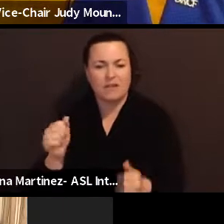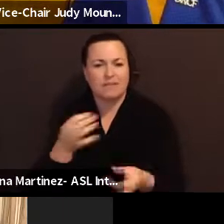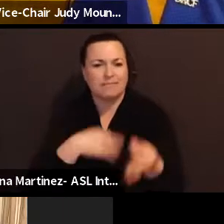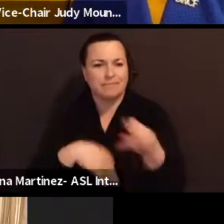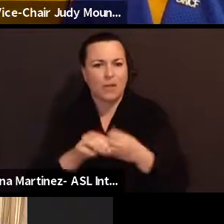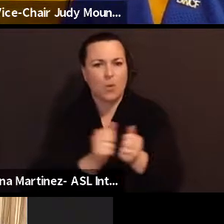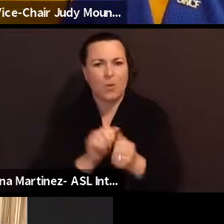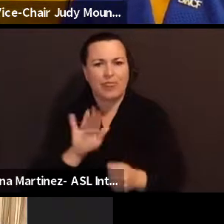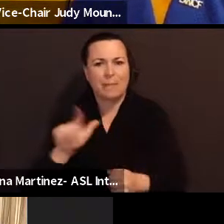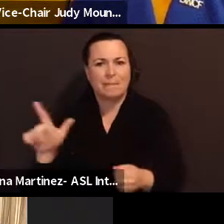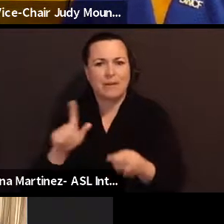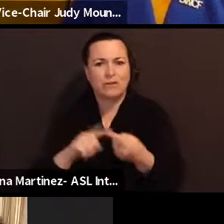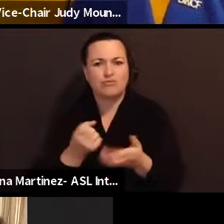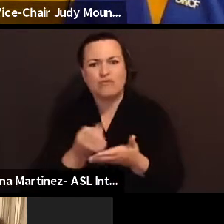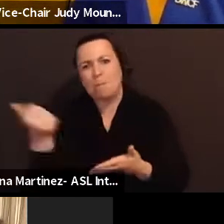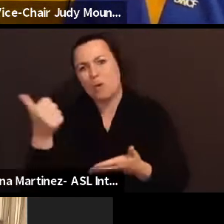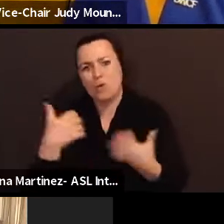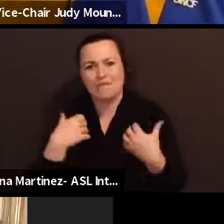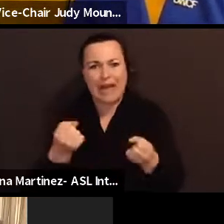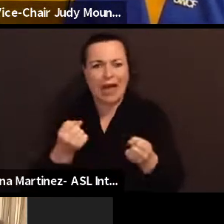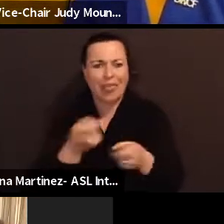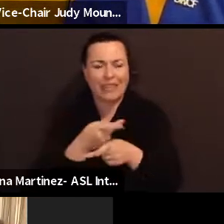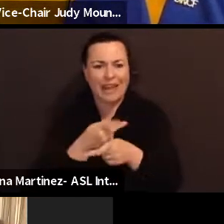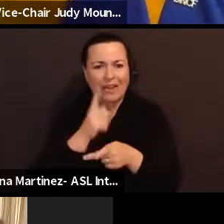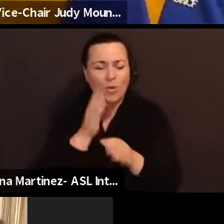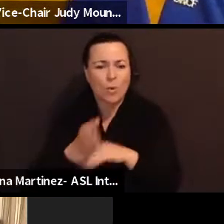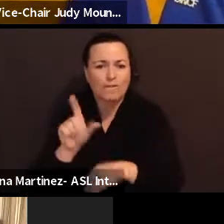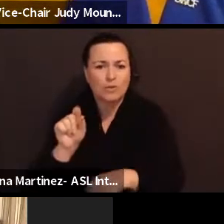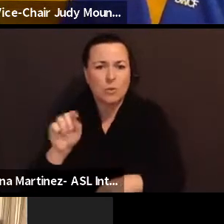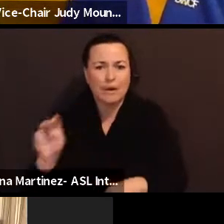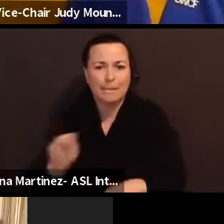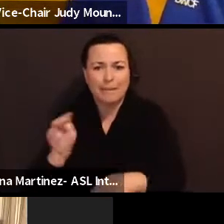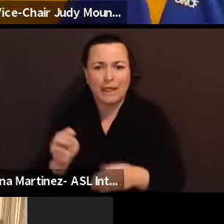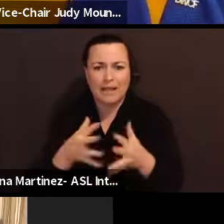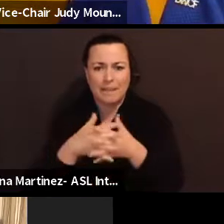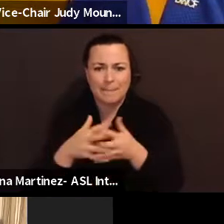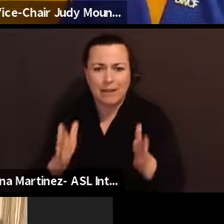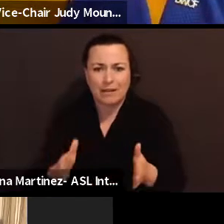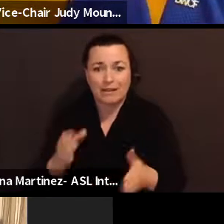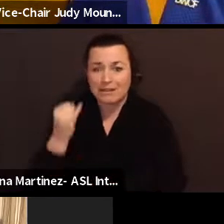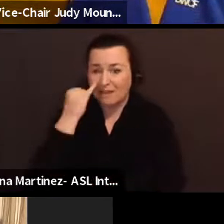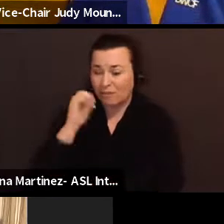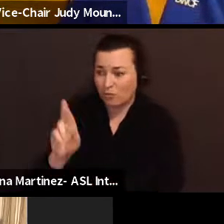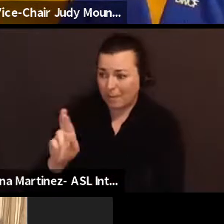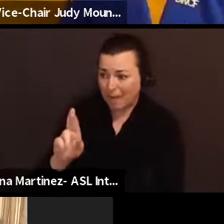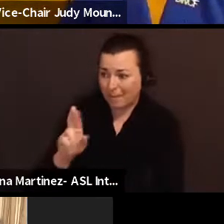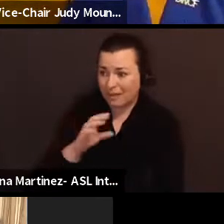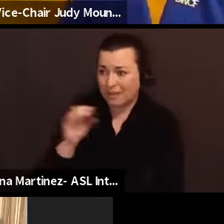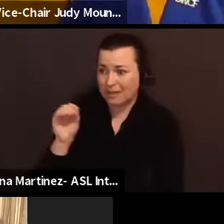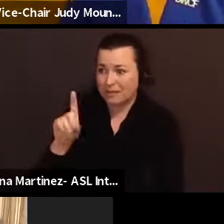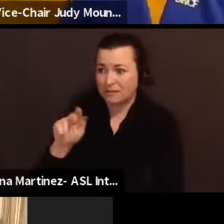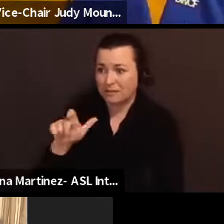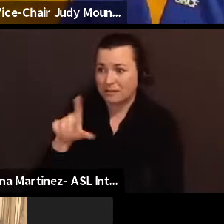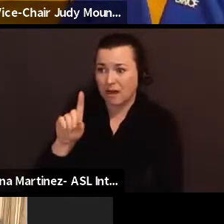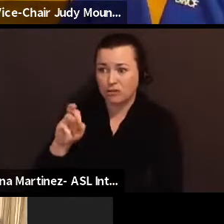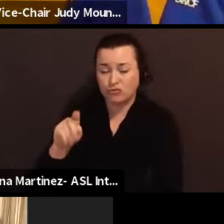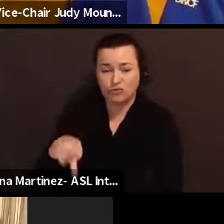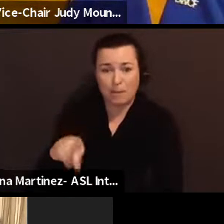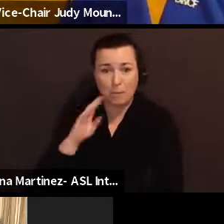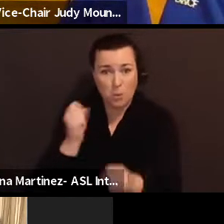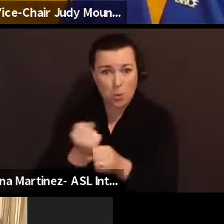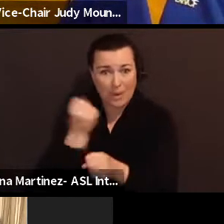million Americans. And if Republicans and Donald Trump win the election this year, they are going to do